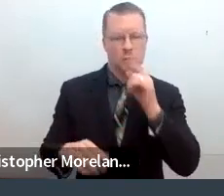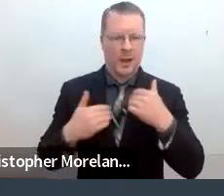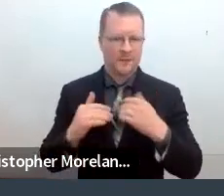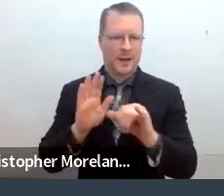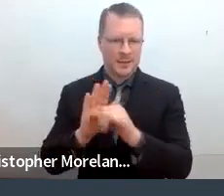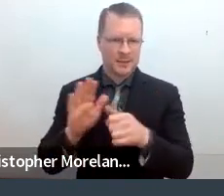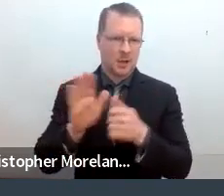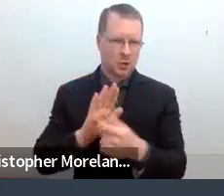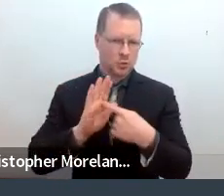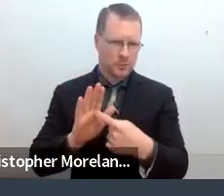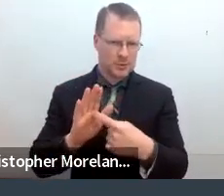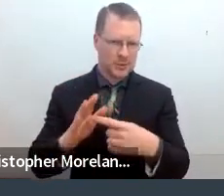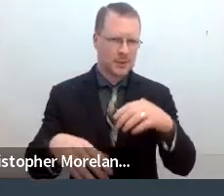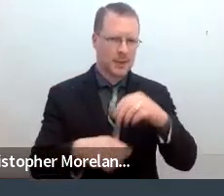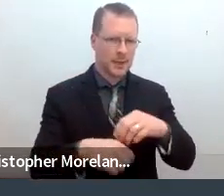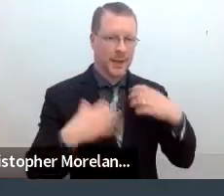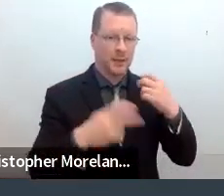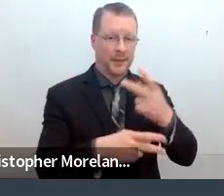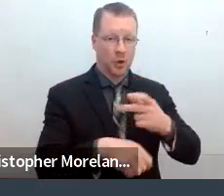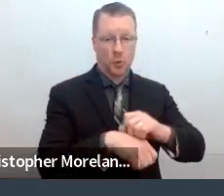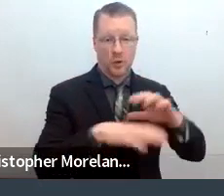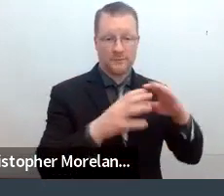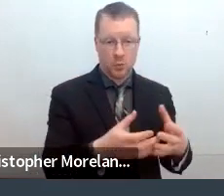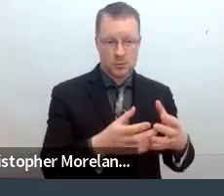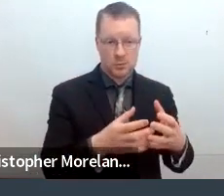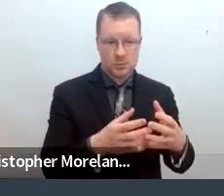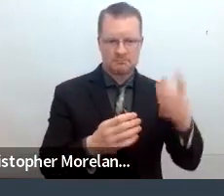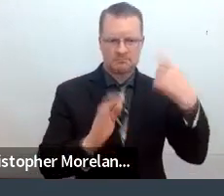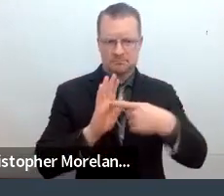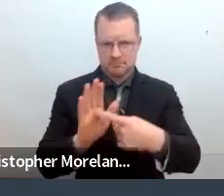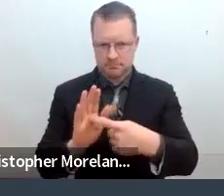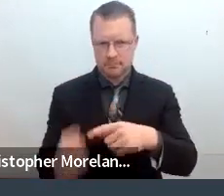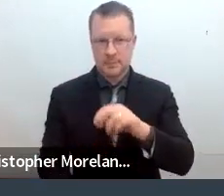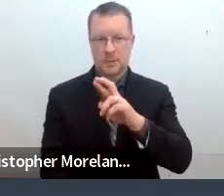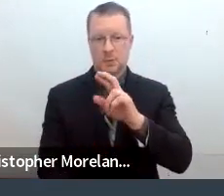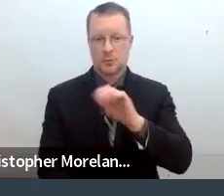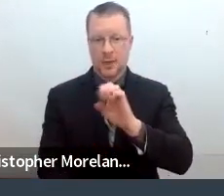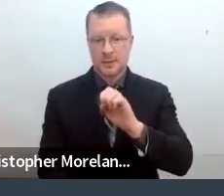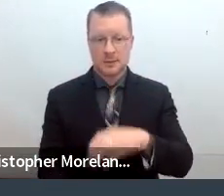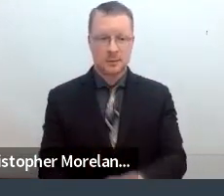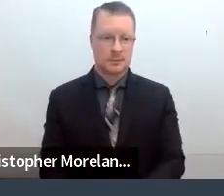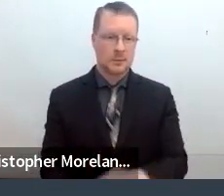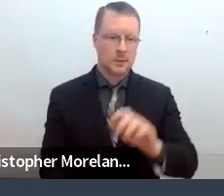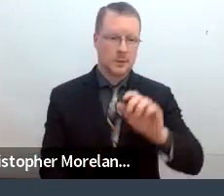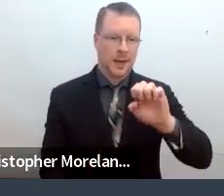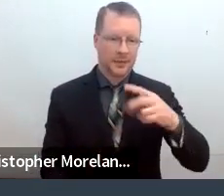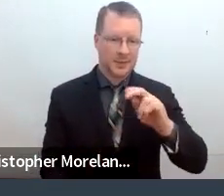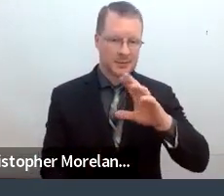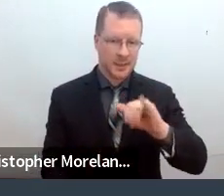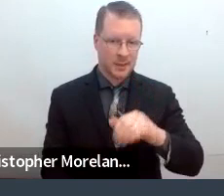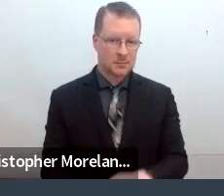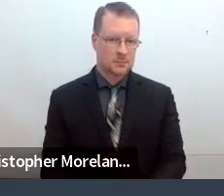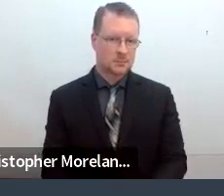as underrepresented and who have identities as underrepresented in the medical workforce include